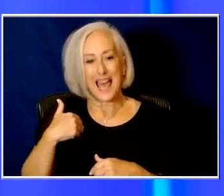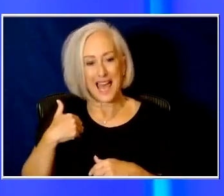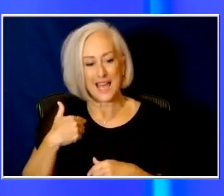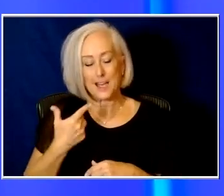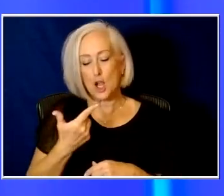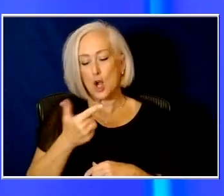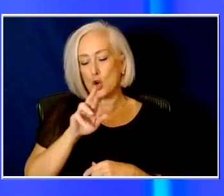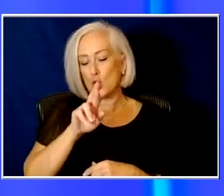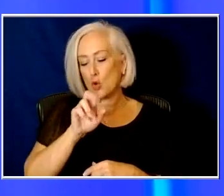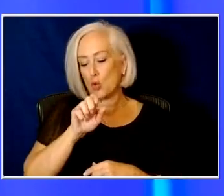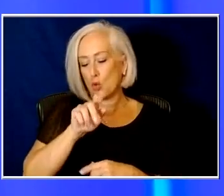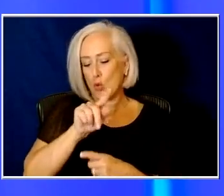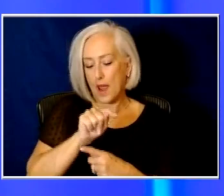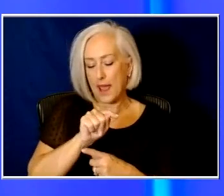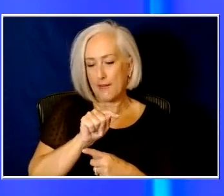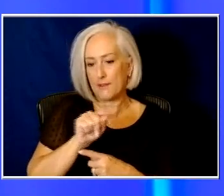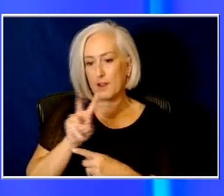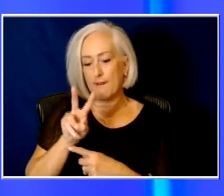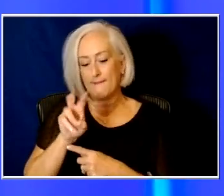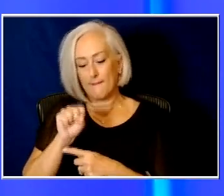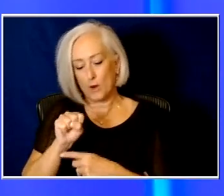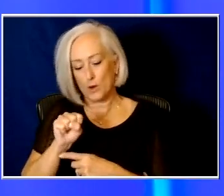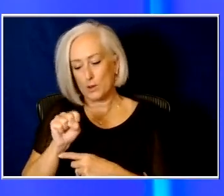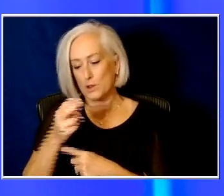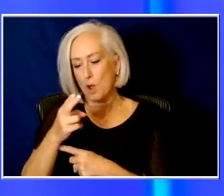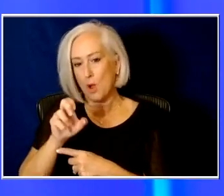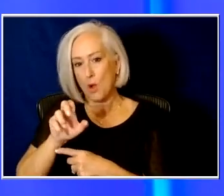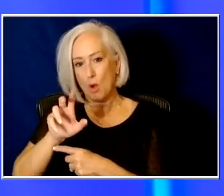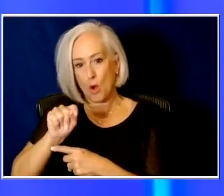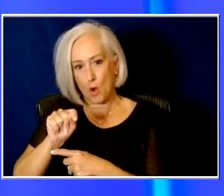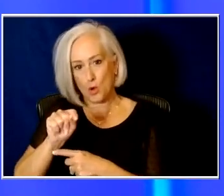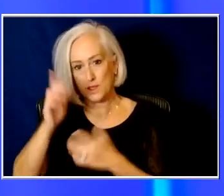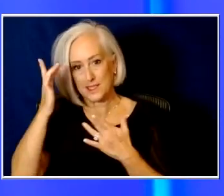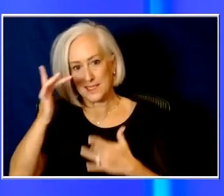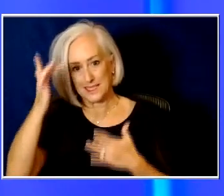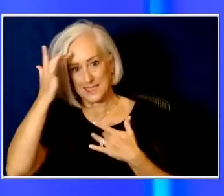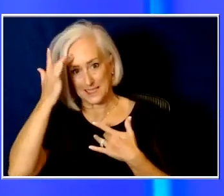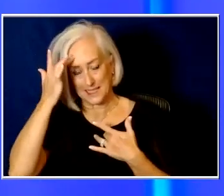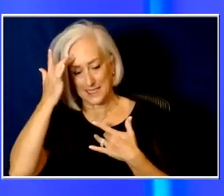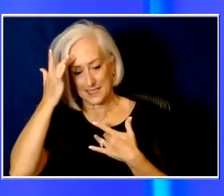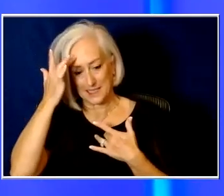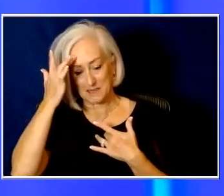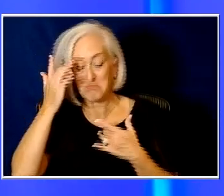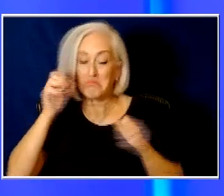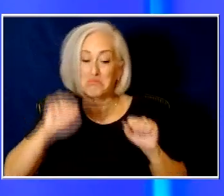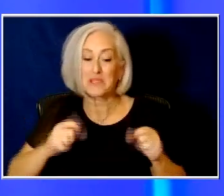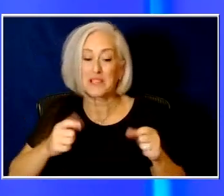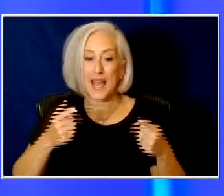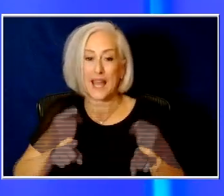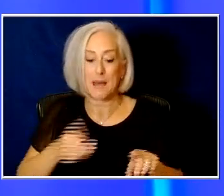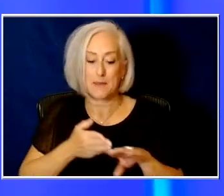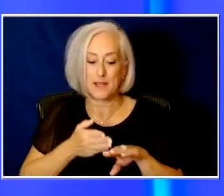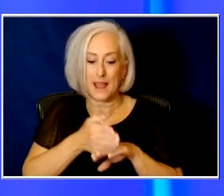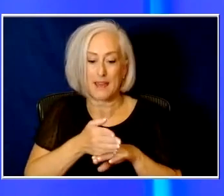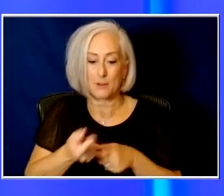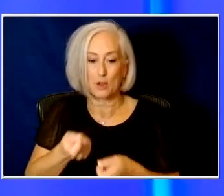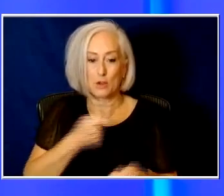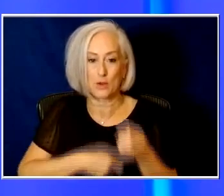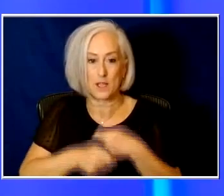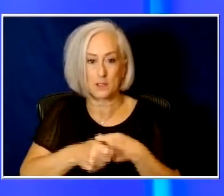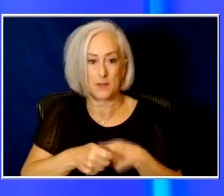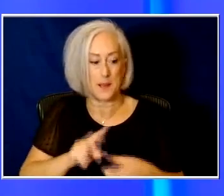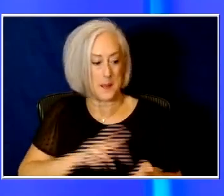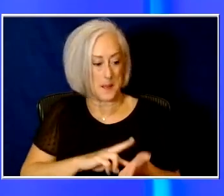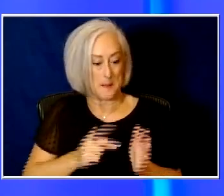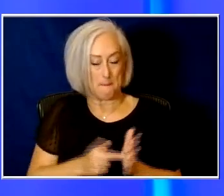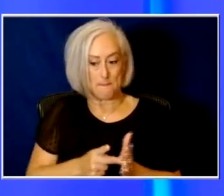after transplant. And you can imagine graft versus host disease is a condition where the donor cells are trying to reject the